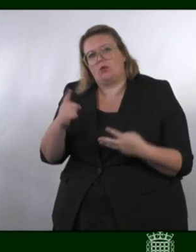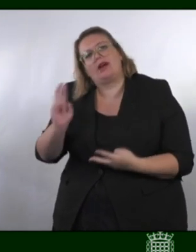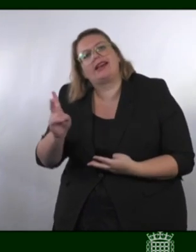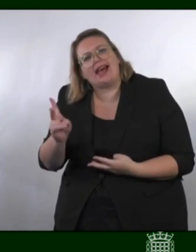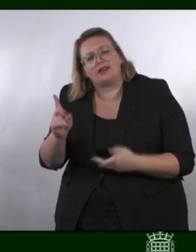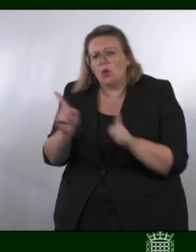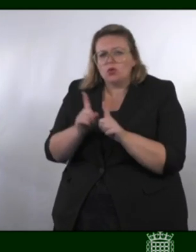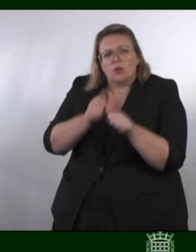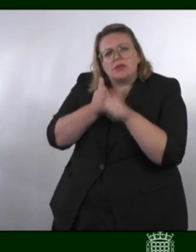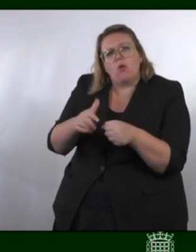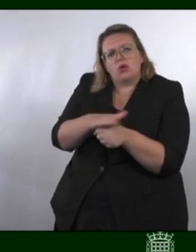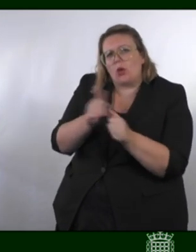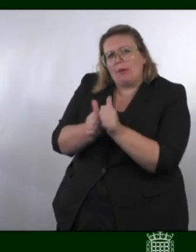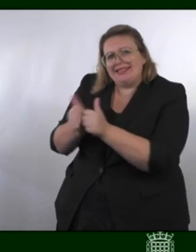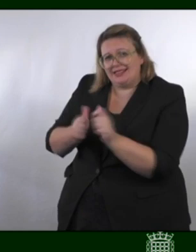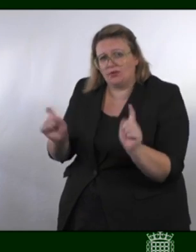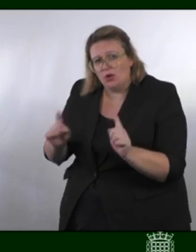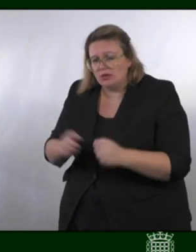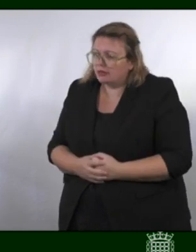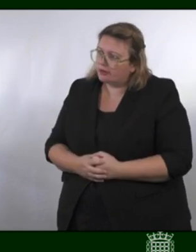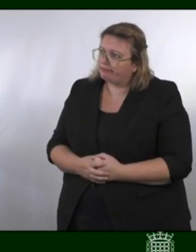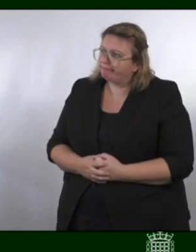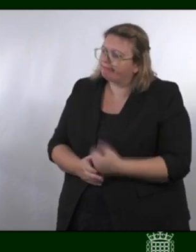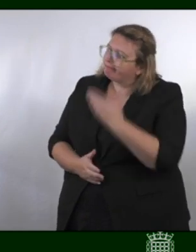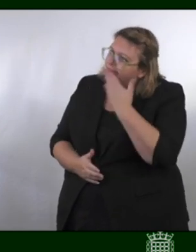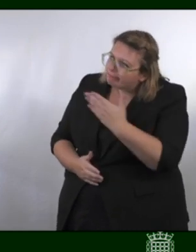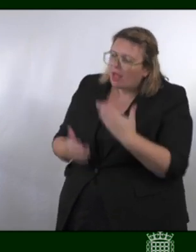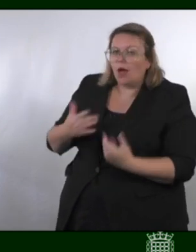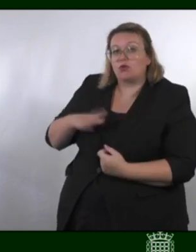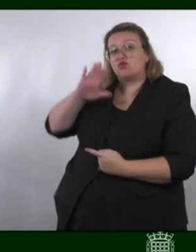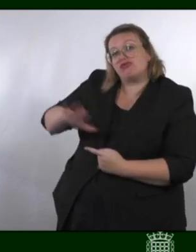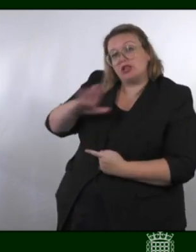Thank you. Well, I hope reassure my honourable friend by telling him that